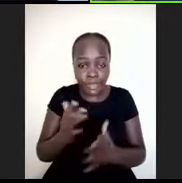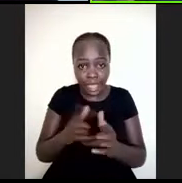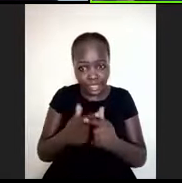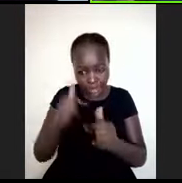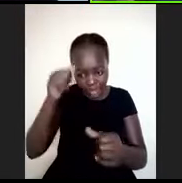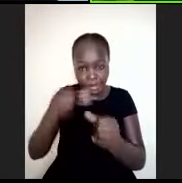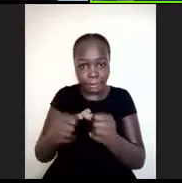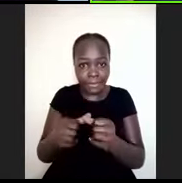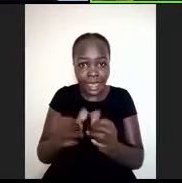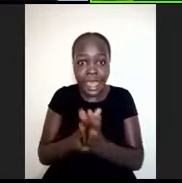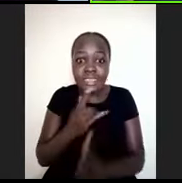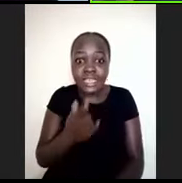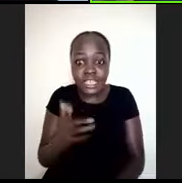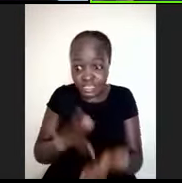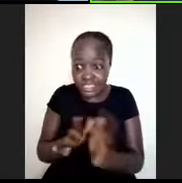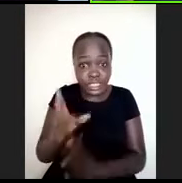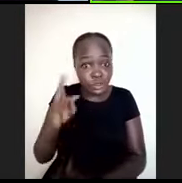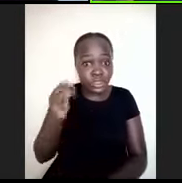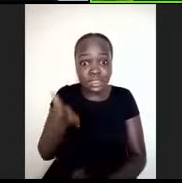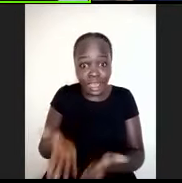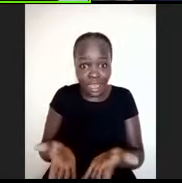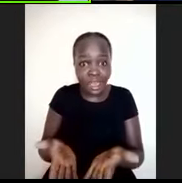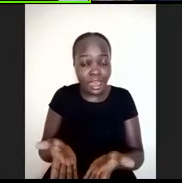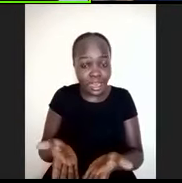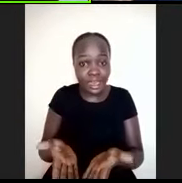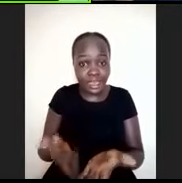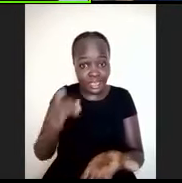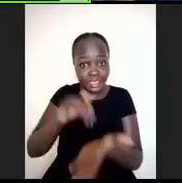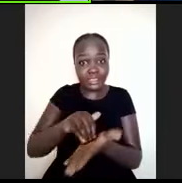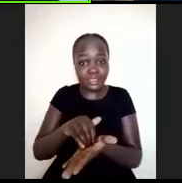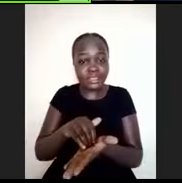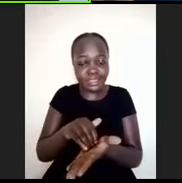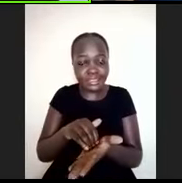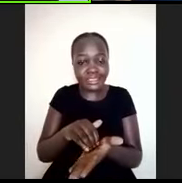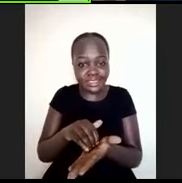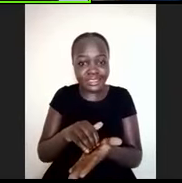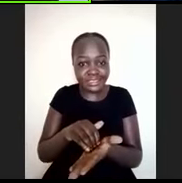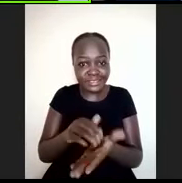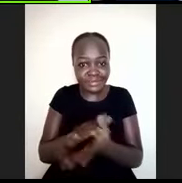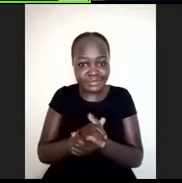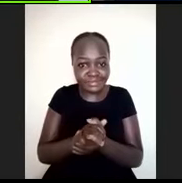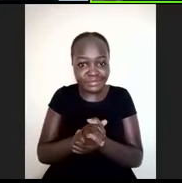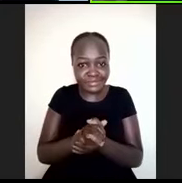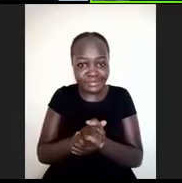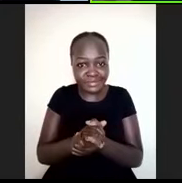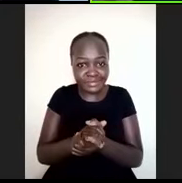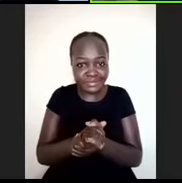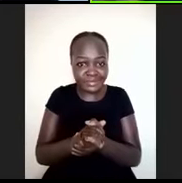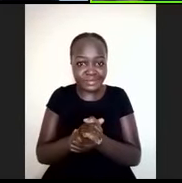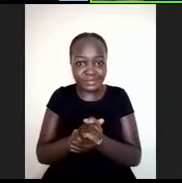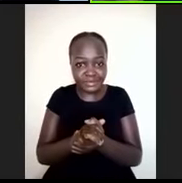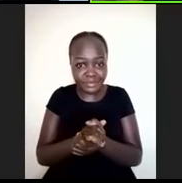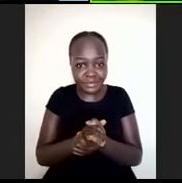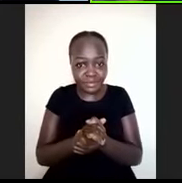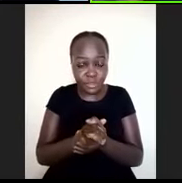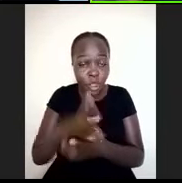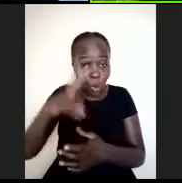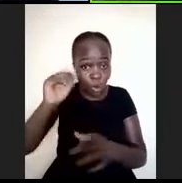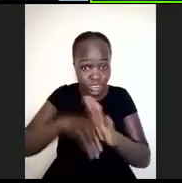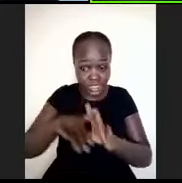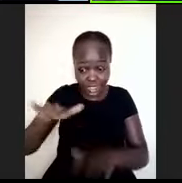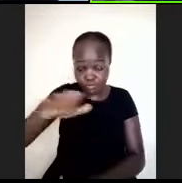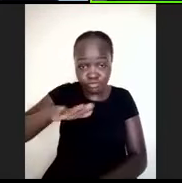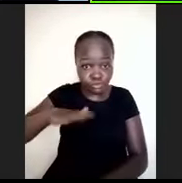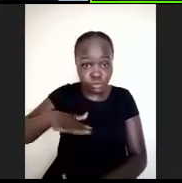Mom, Jesus was here at night. A little louder, Lydia, please. It was in his room.